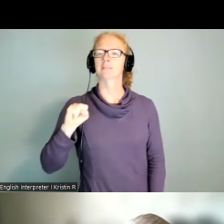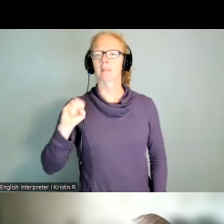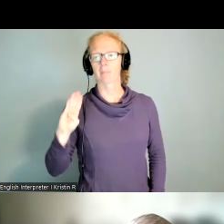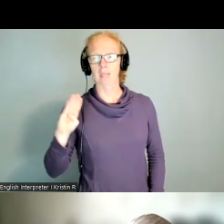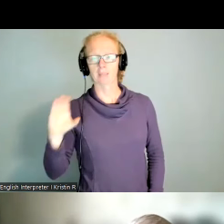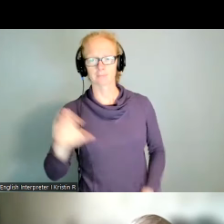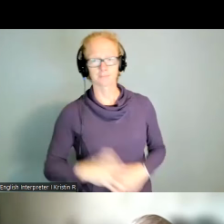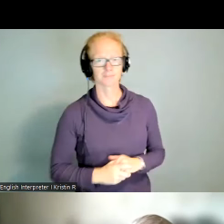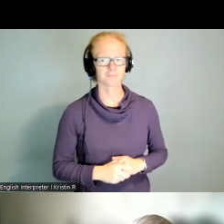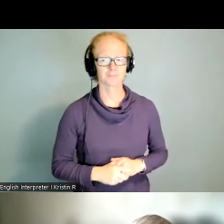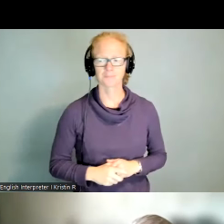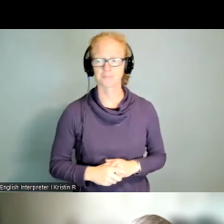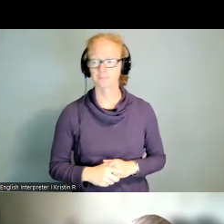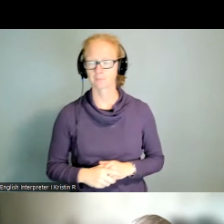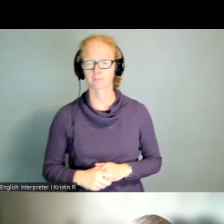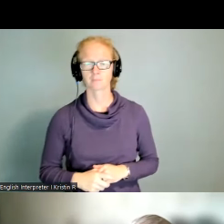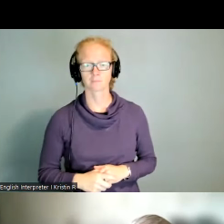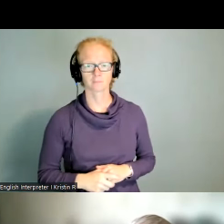as you can well imagine.